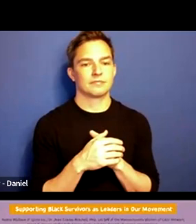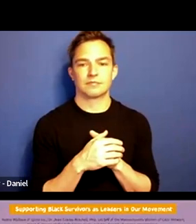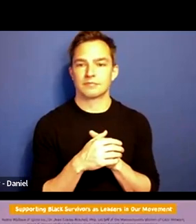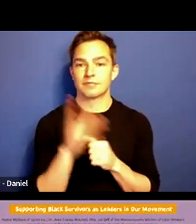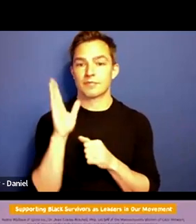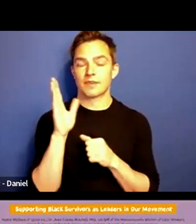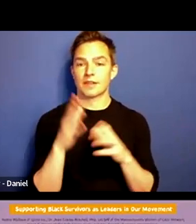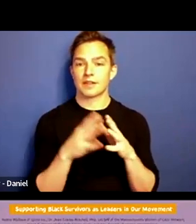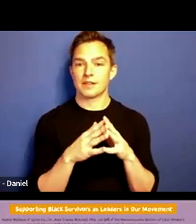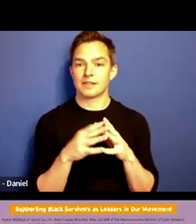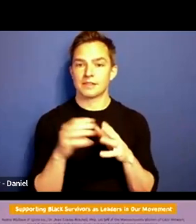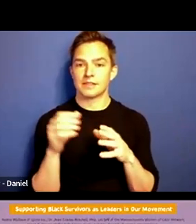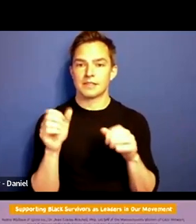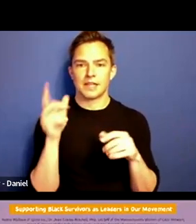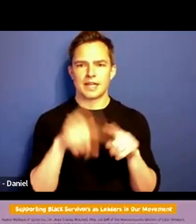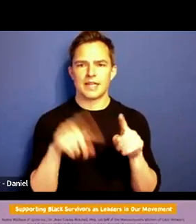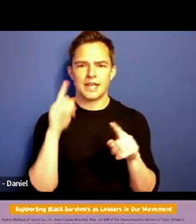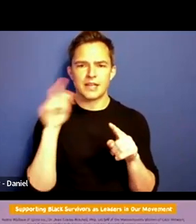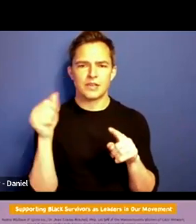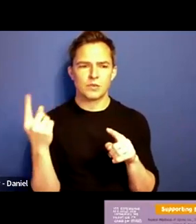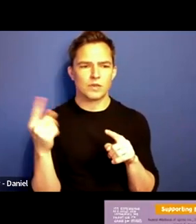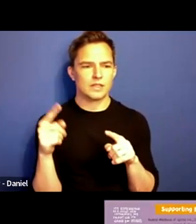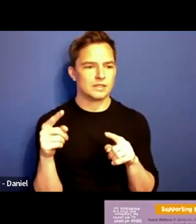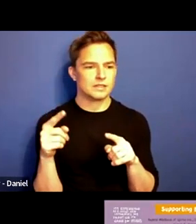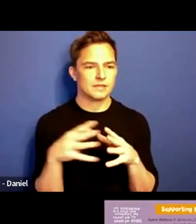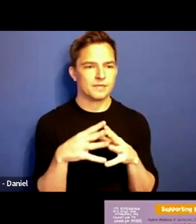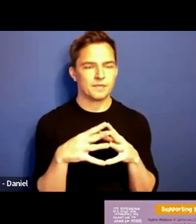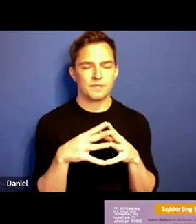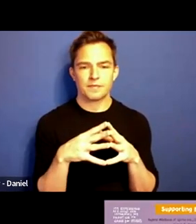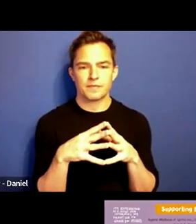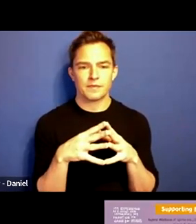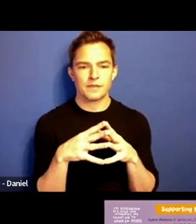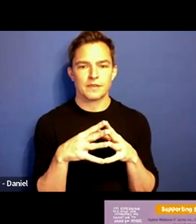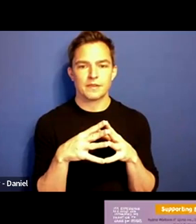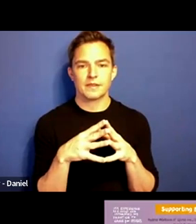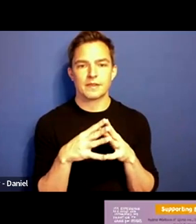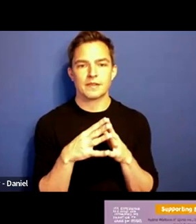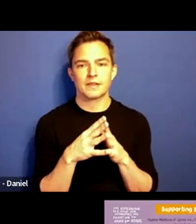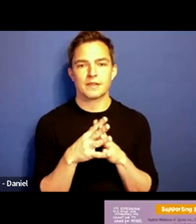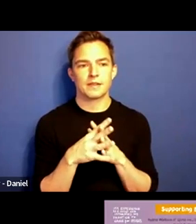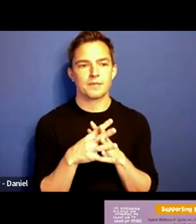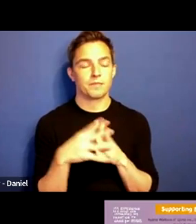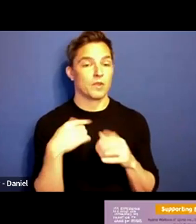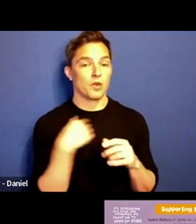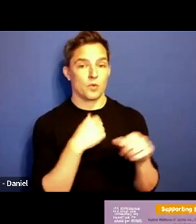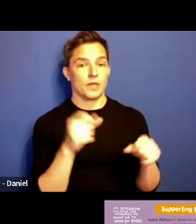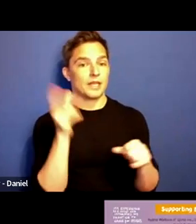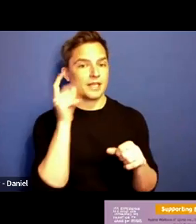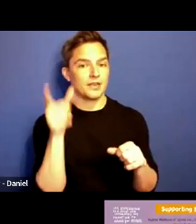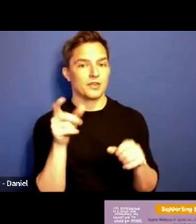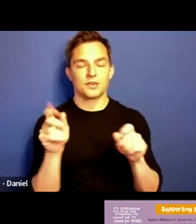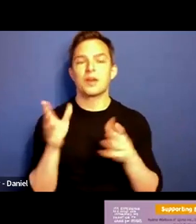Hello, I can't hear anyone. We can hear you.